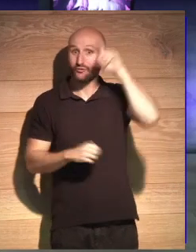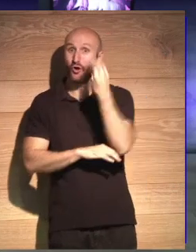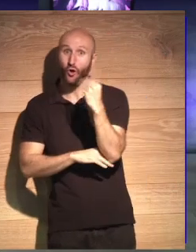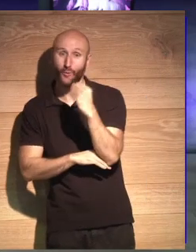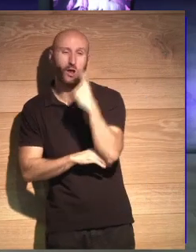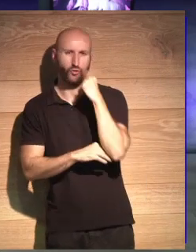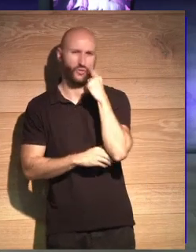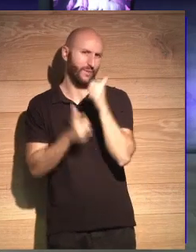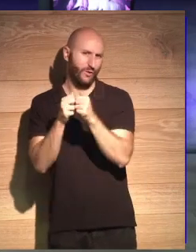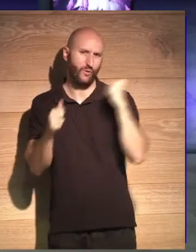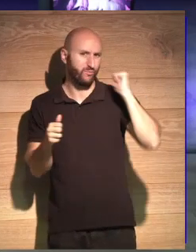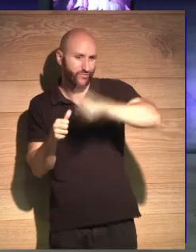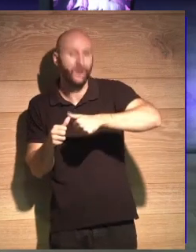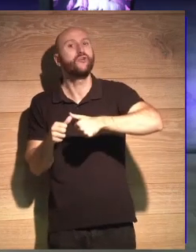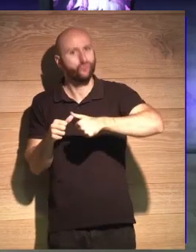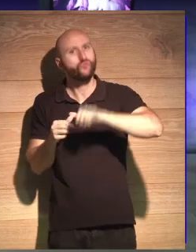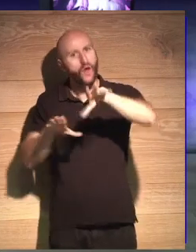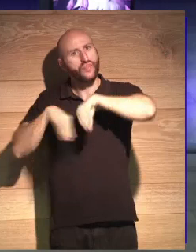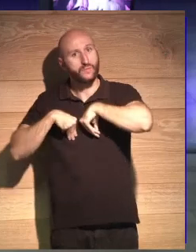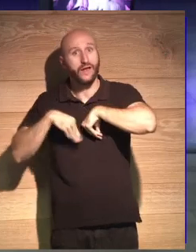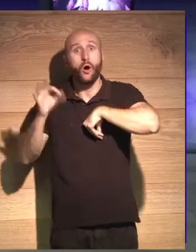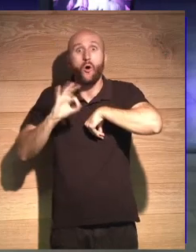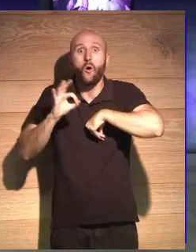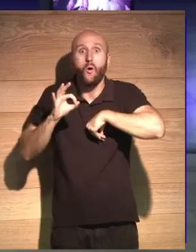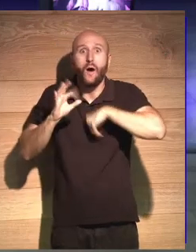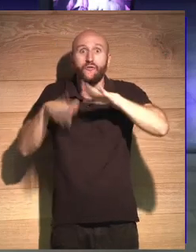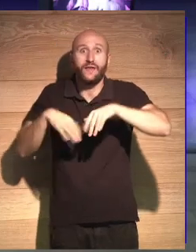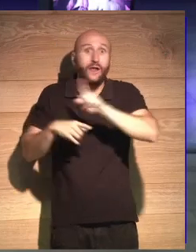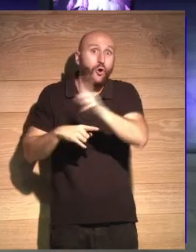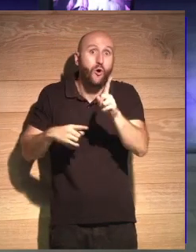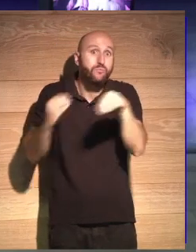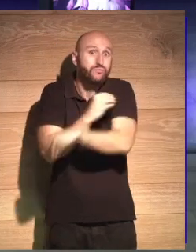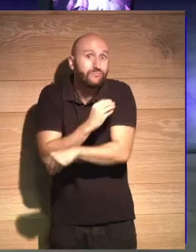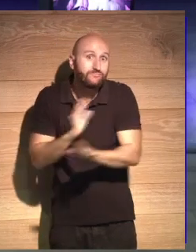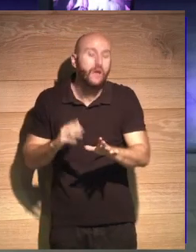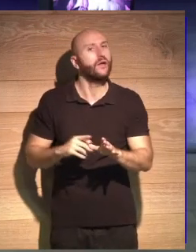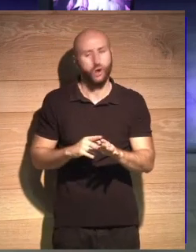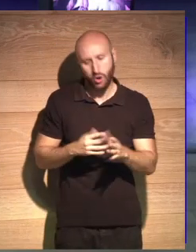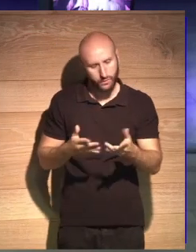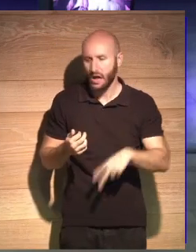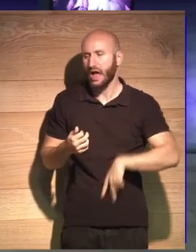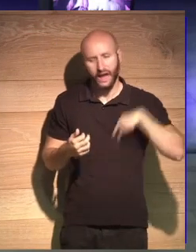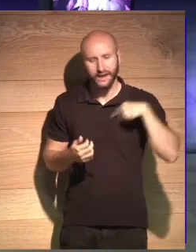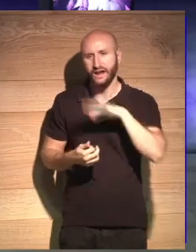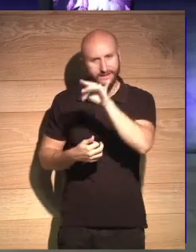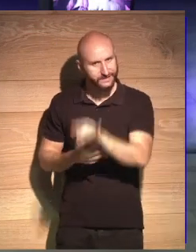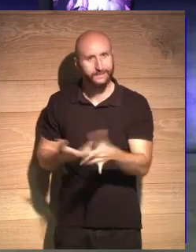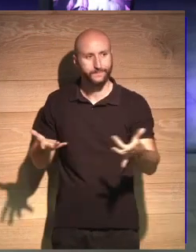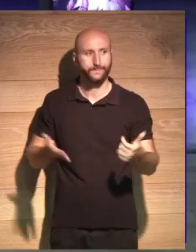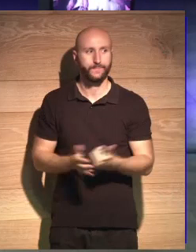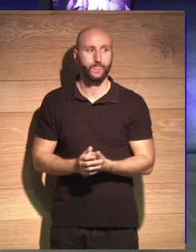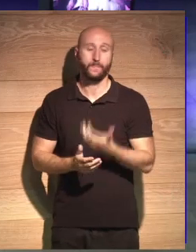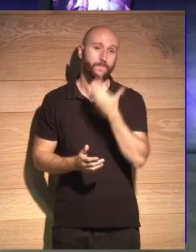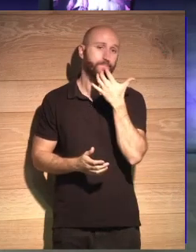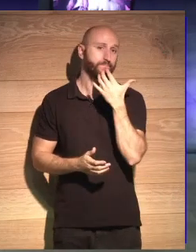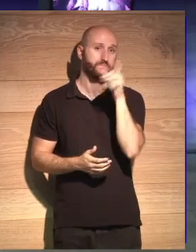do not feel too comfortable and the younger ones do feel comfortable, or maybe this is a wrong theory. No, obviously